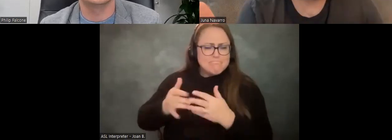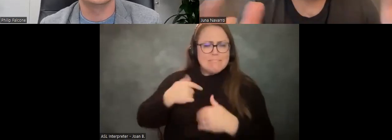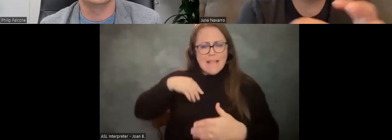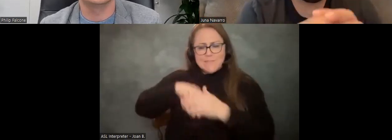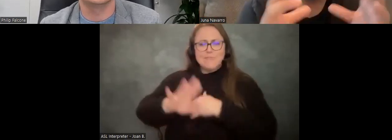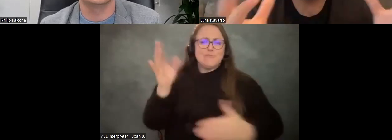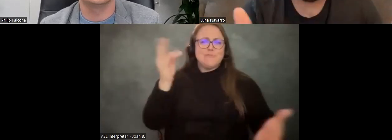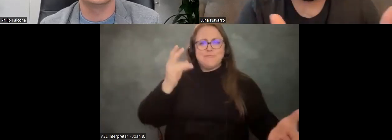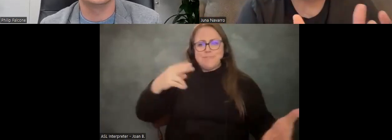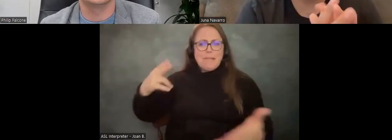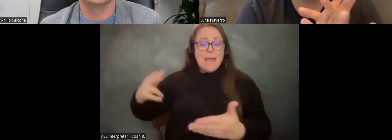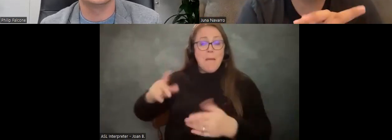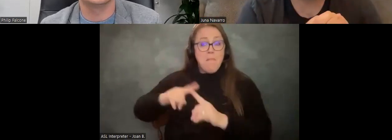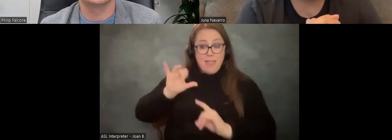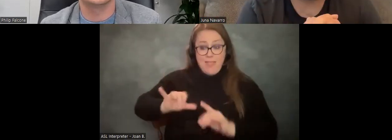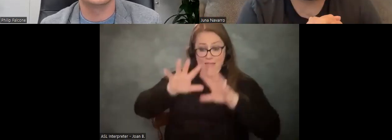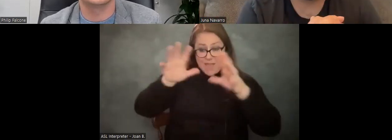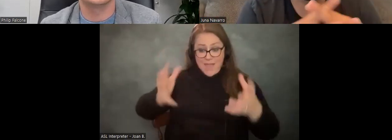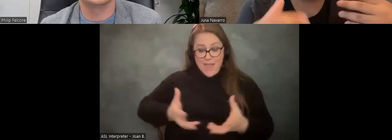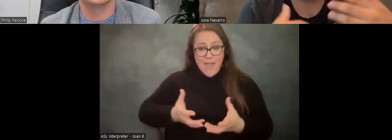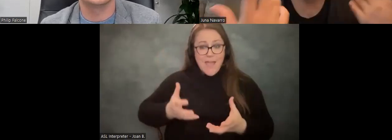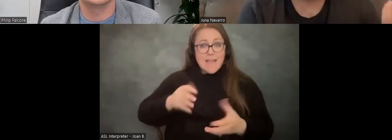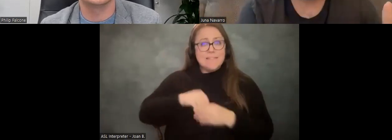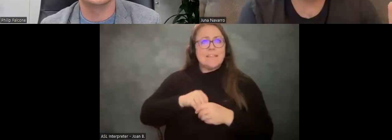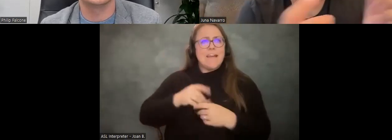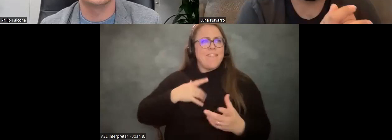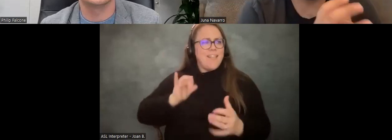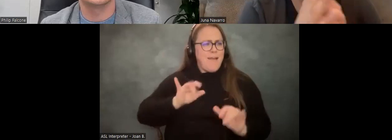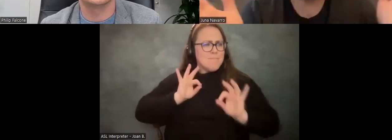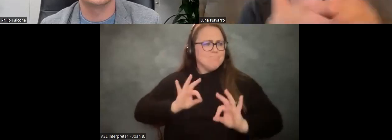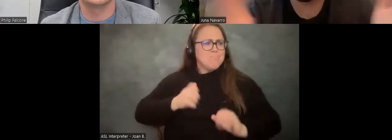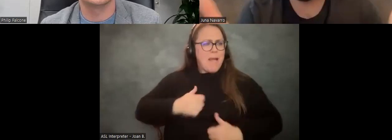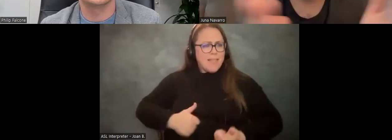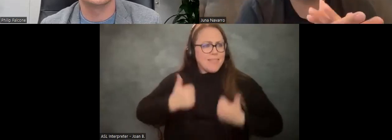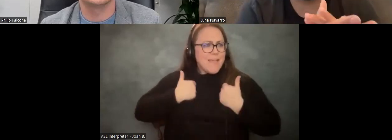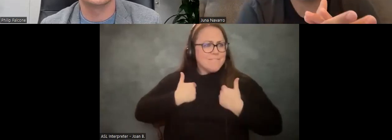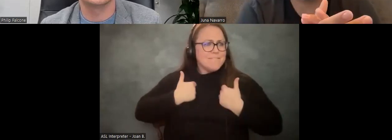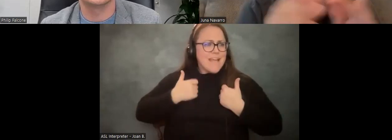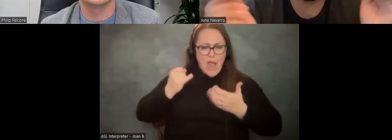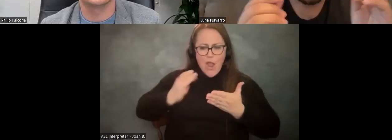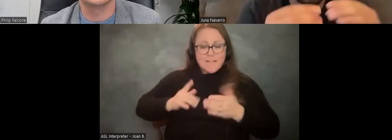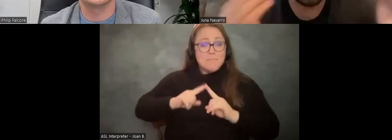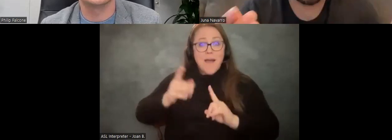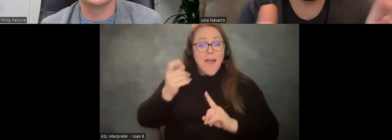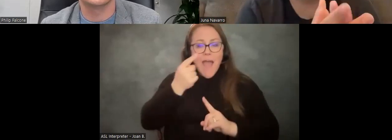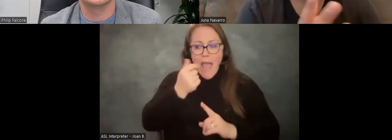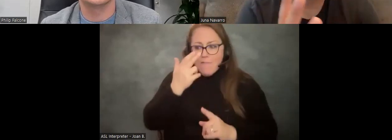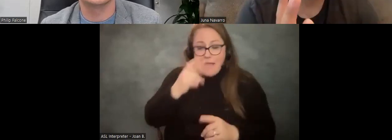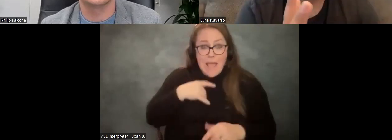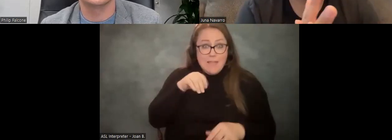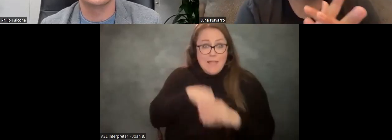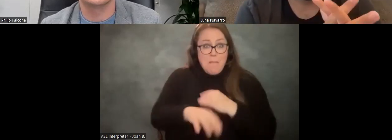awesome because in that bubble, I felt like, man, I'm living a life as an artist, but no one in Riverside knew. Like I was living out of my garage,